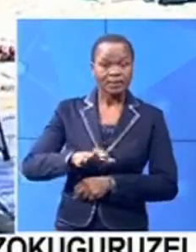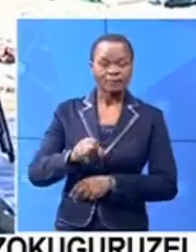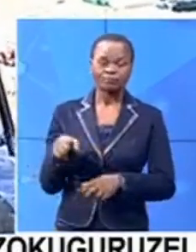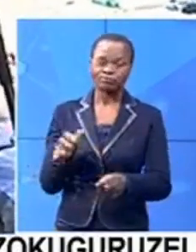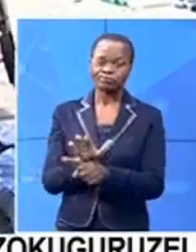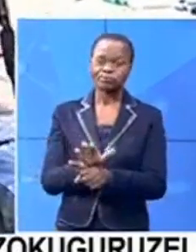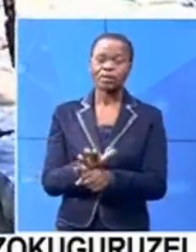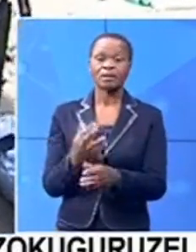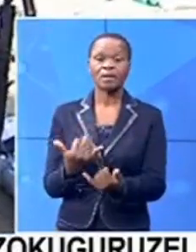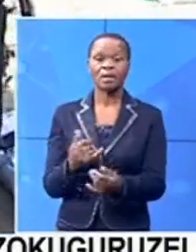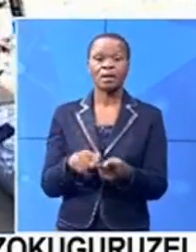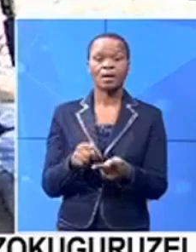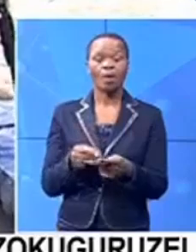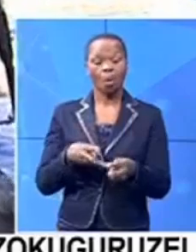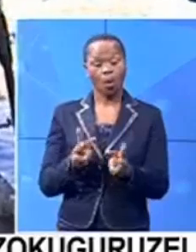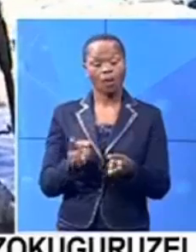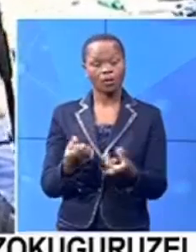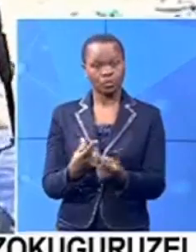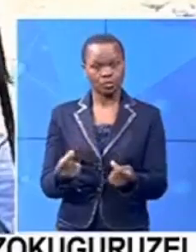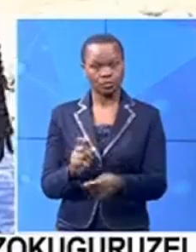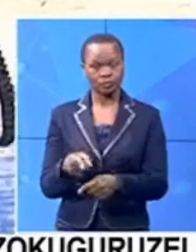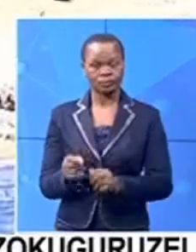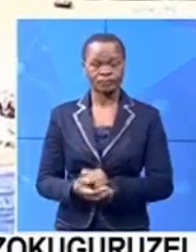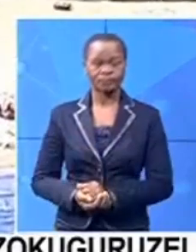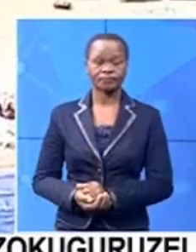nje, fuze kube nenye indlela ezokusetshenziswa.